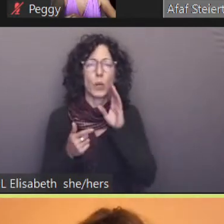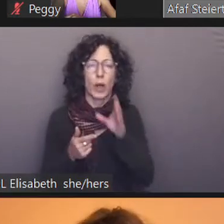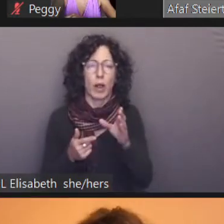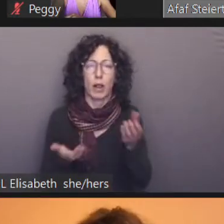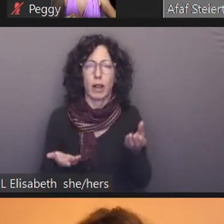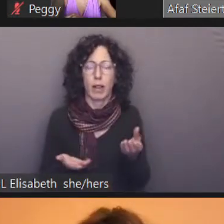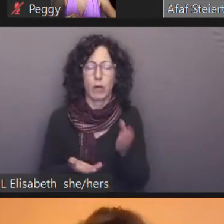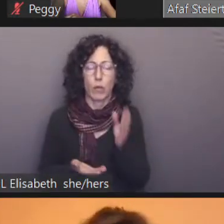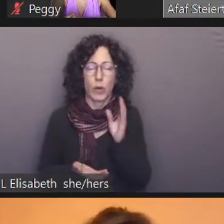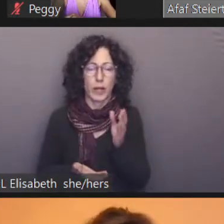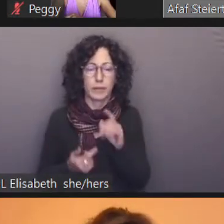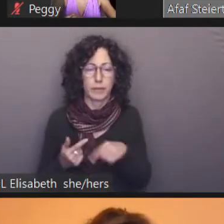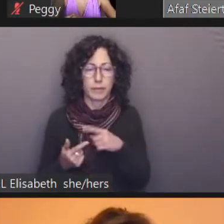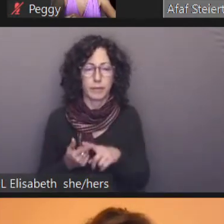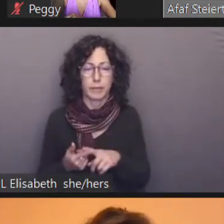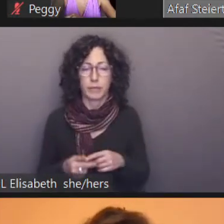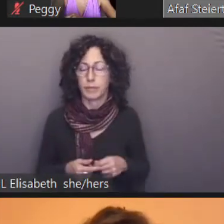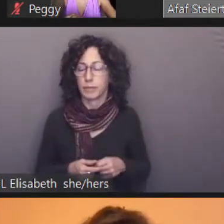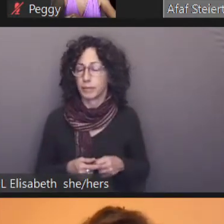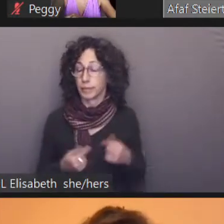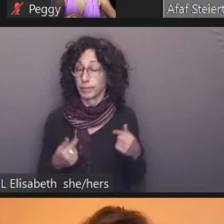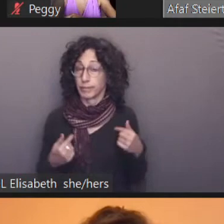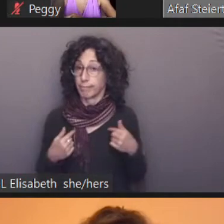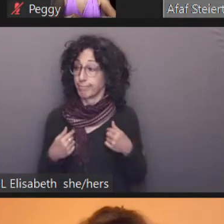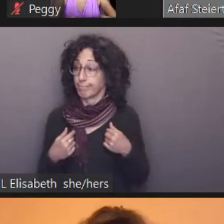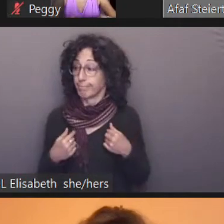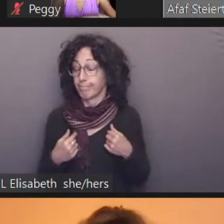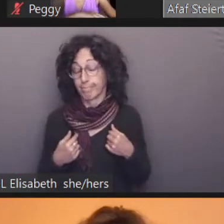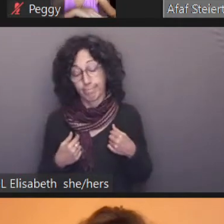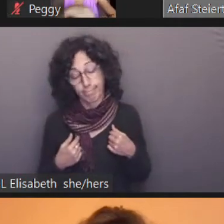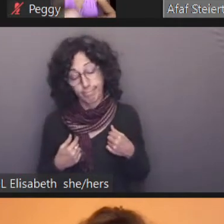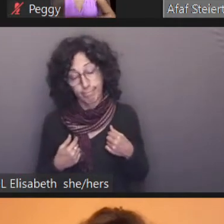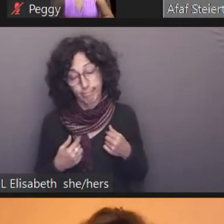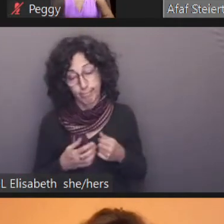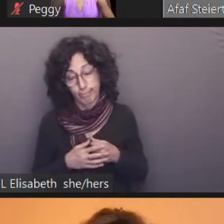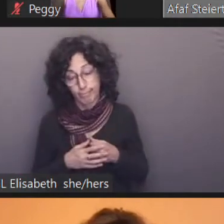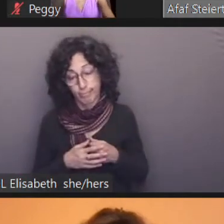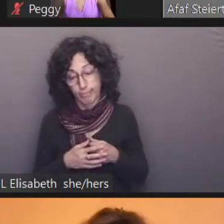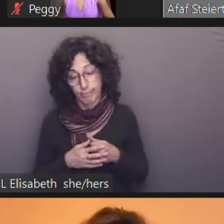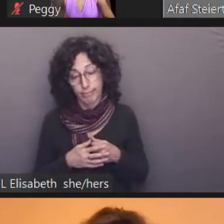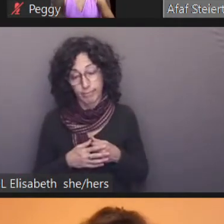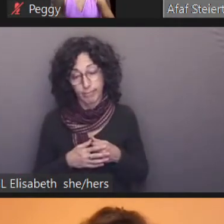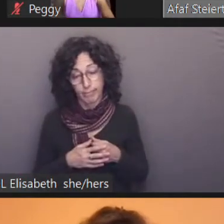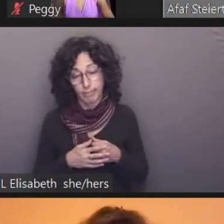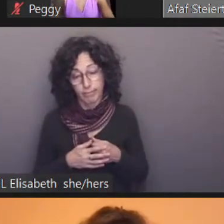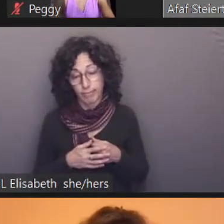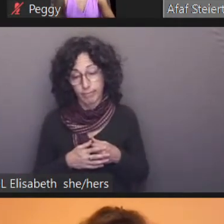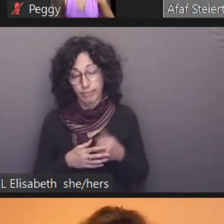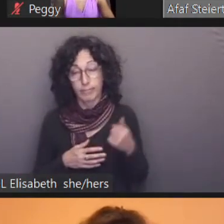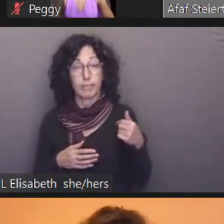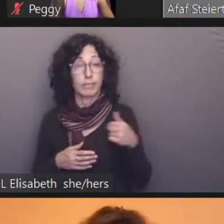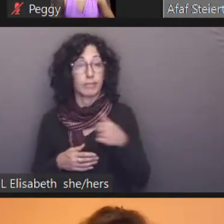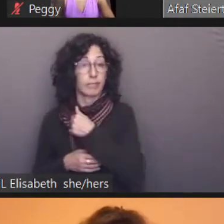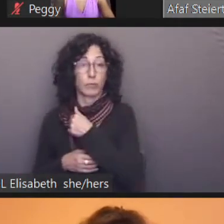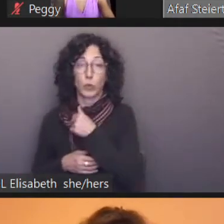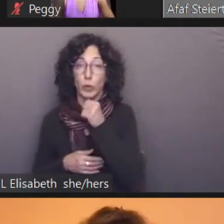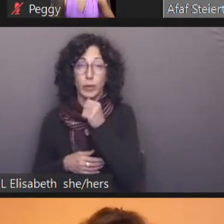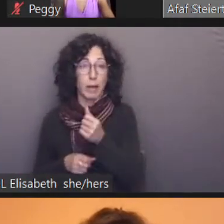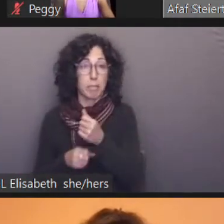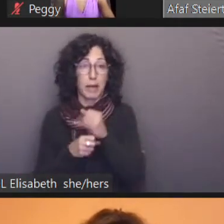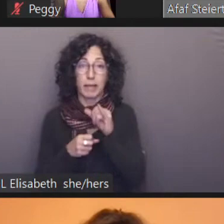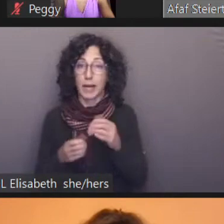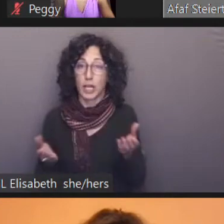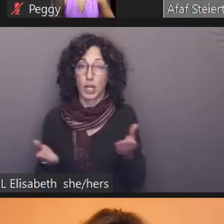Well, what I can say to that is not a determination or a mandate that we are going to make in San